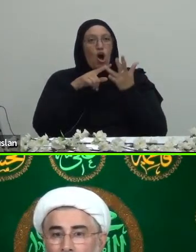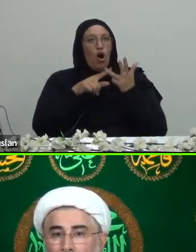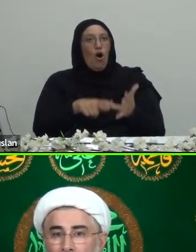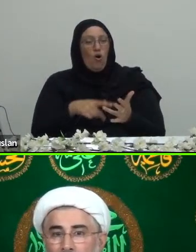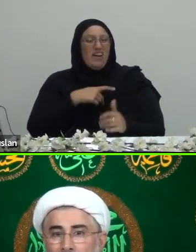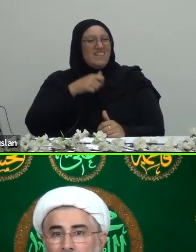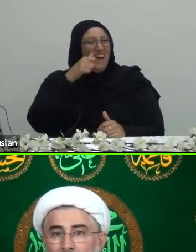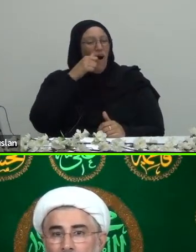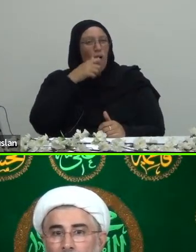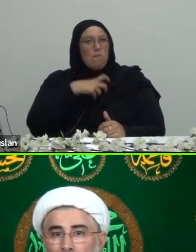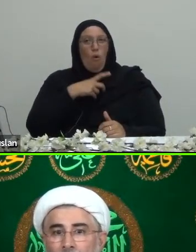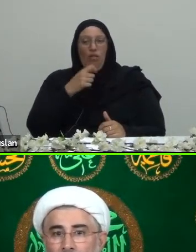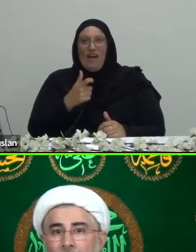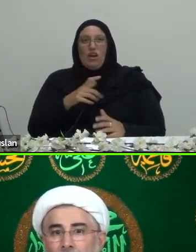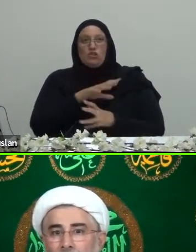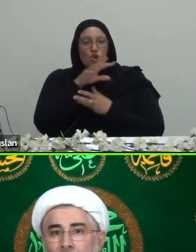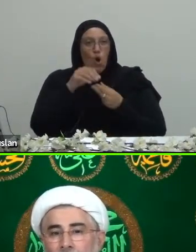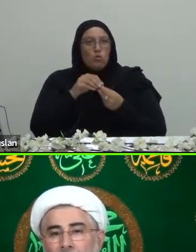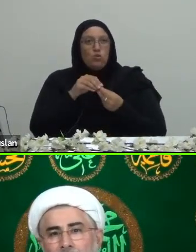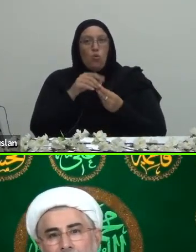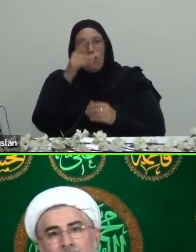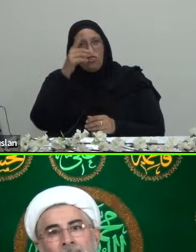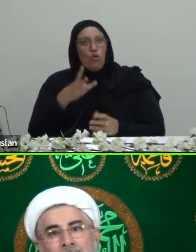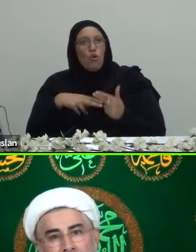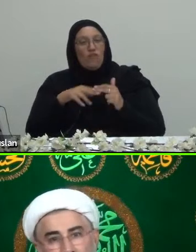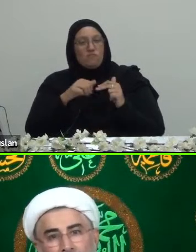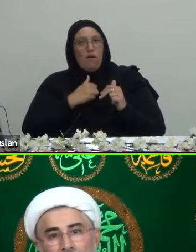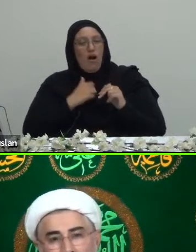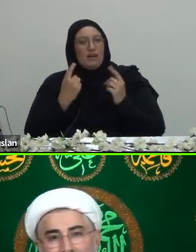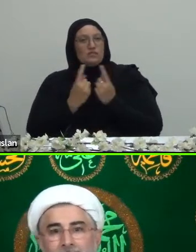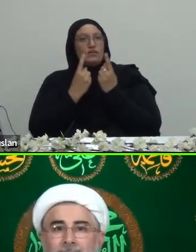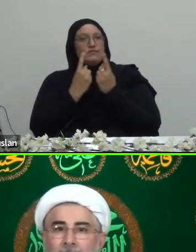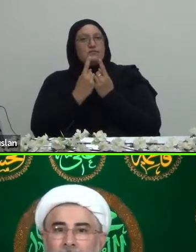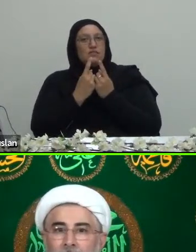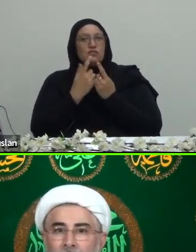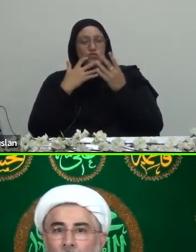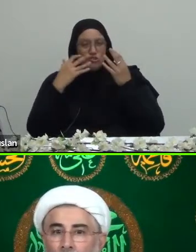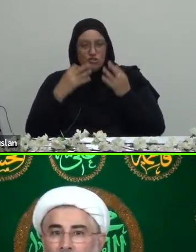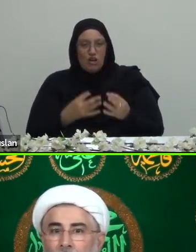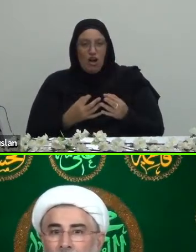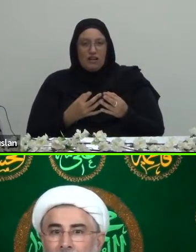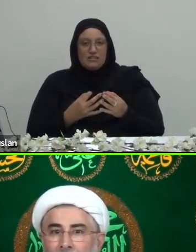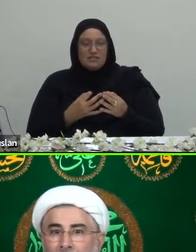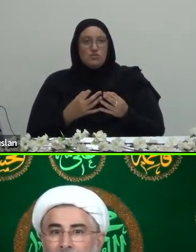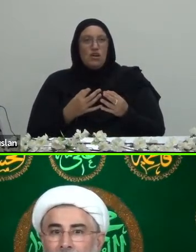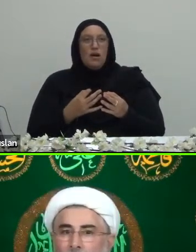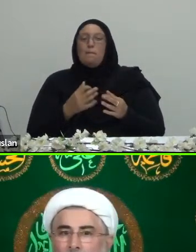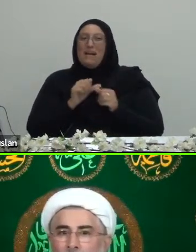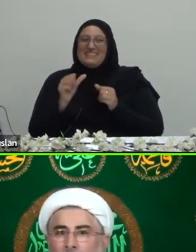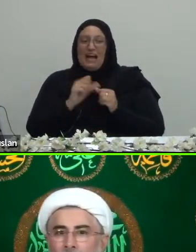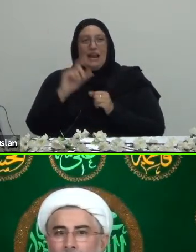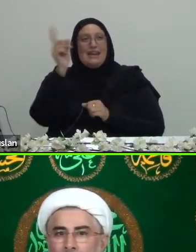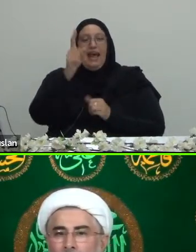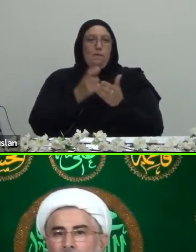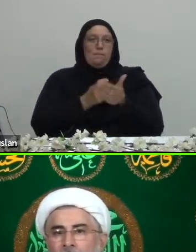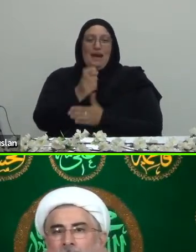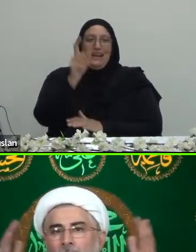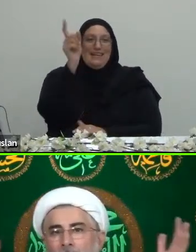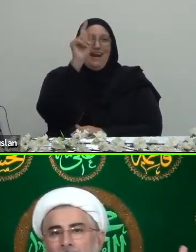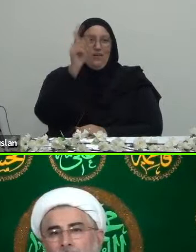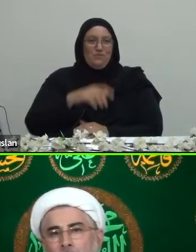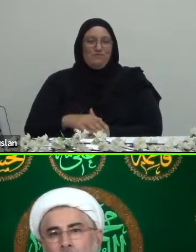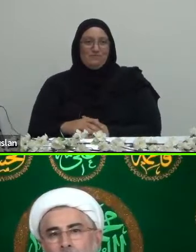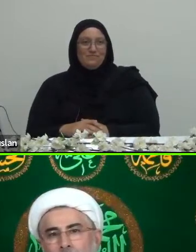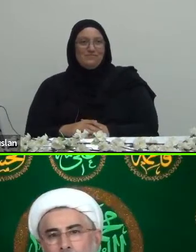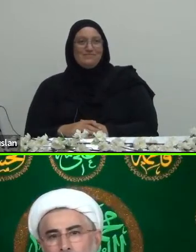your estate, your 1/3 of your estate, decide and settle it while you can. Because remember, while I'm alive,